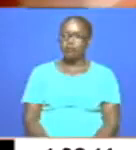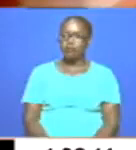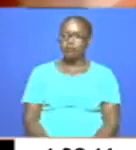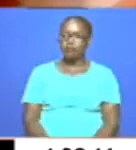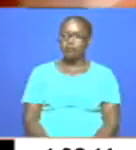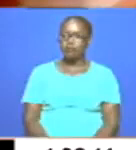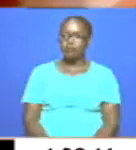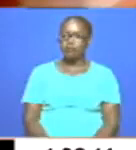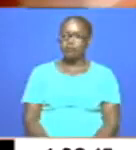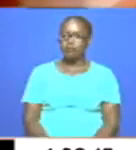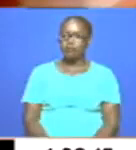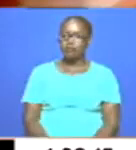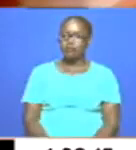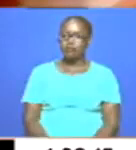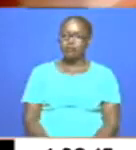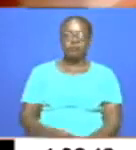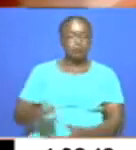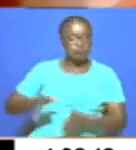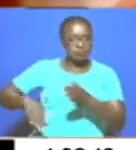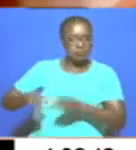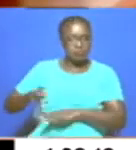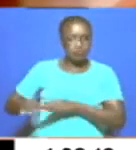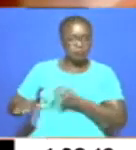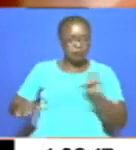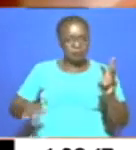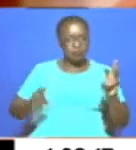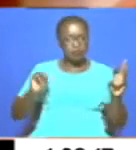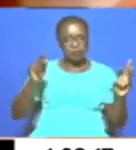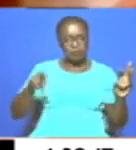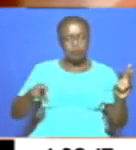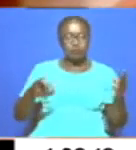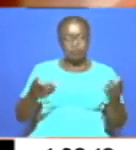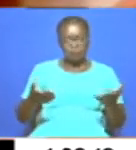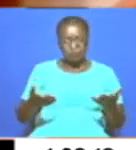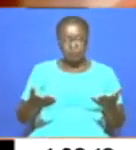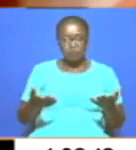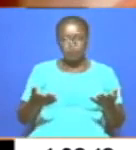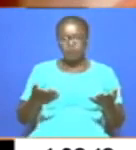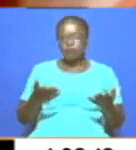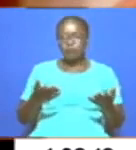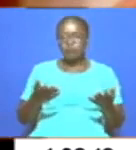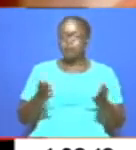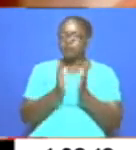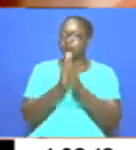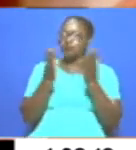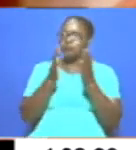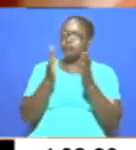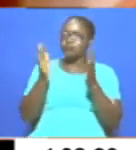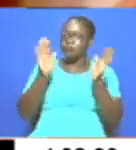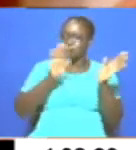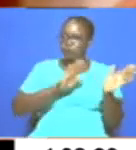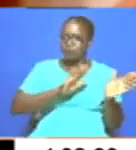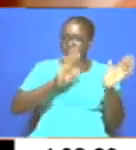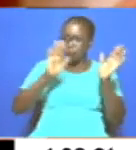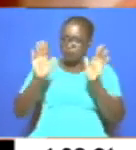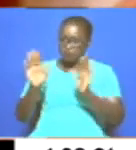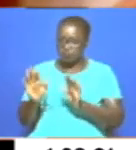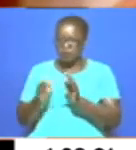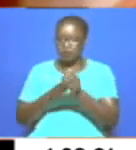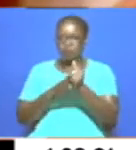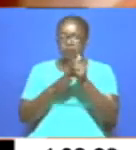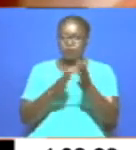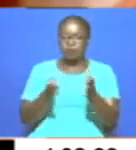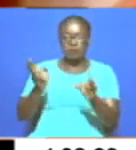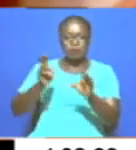To politics now, where Mwingi West Member of Parliament Charles Nguna has lauded Wiper Party leader Kalonzo Musyoka for